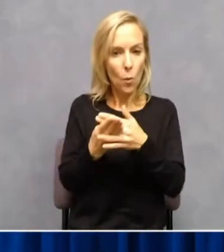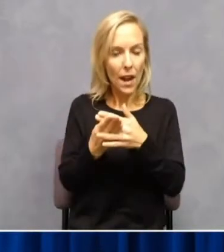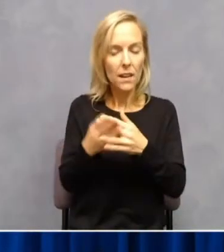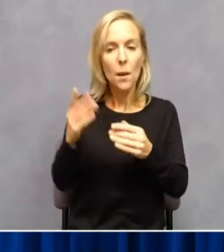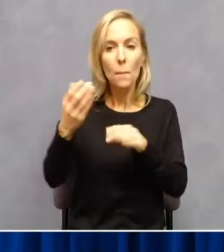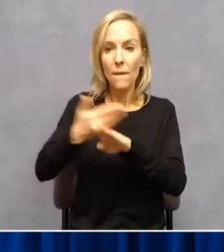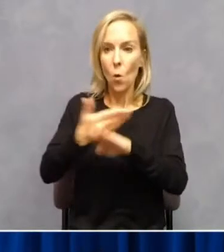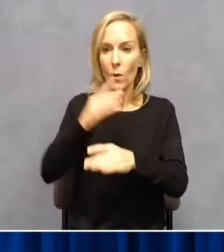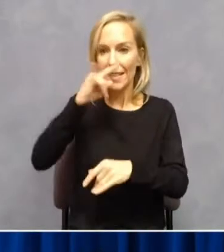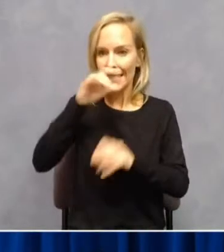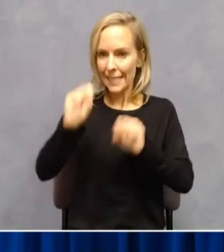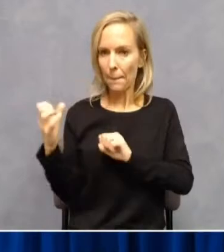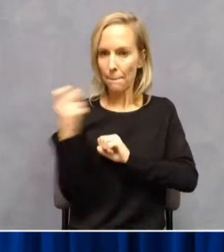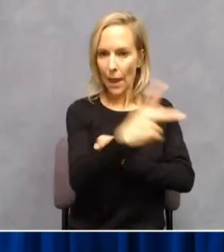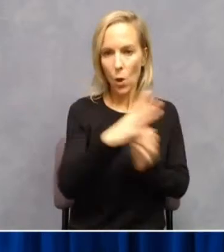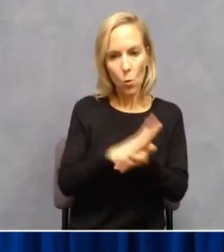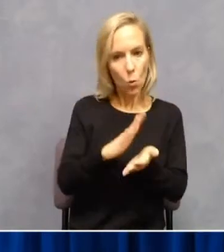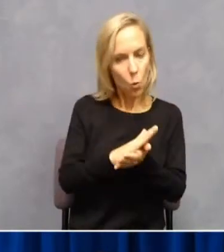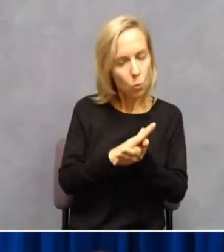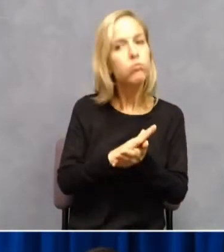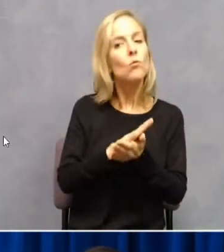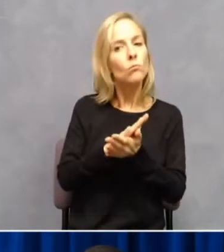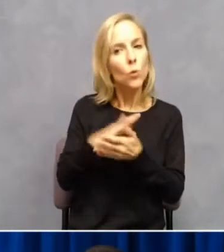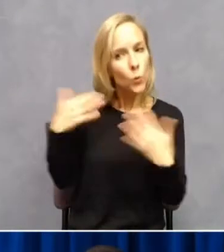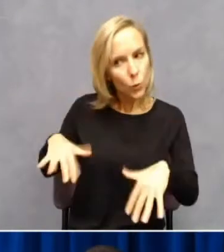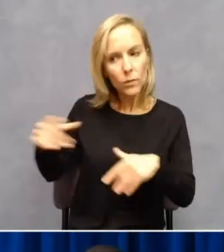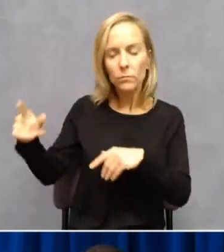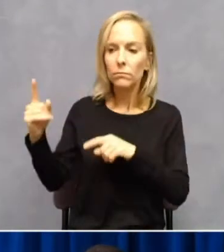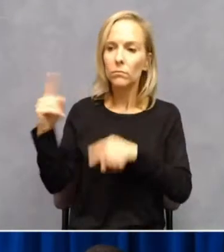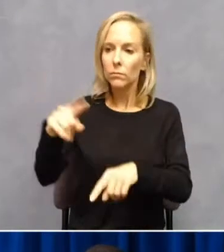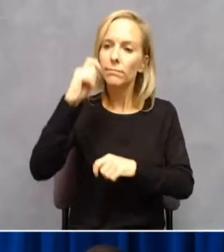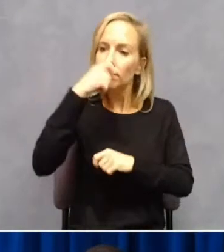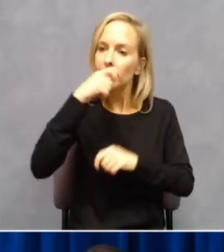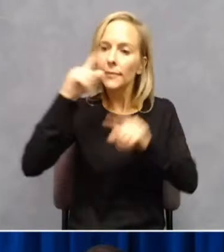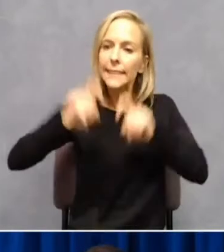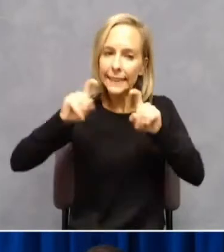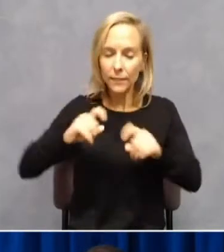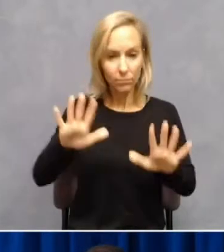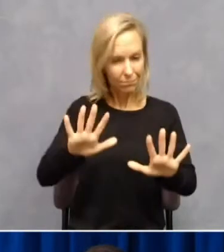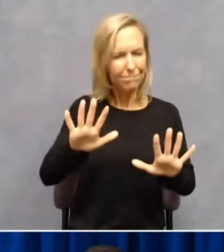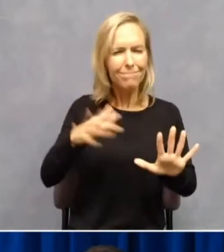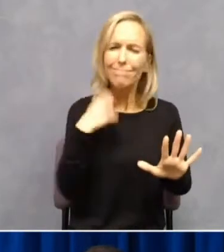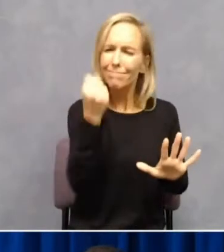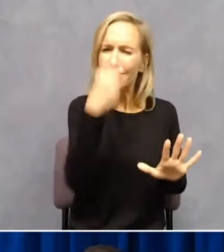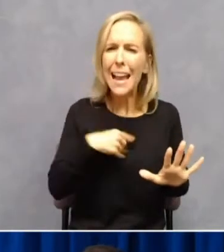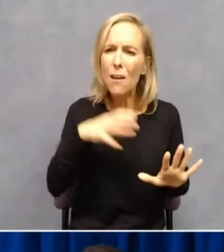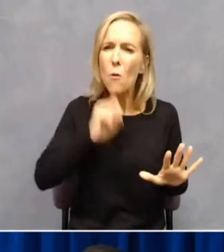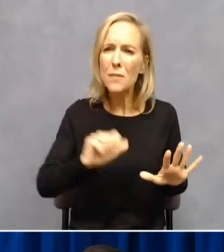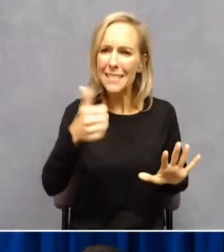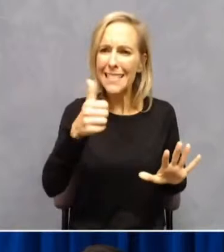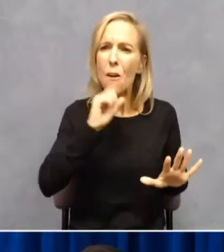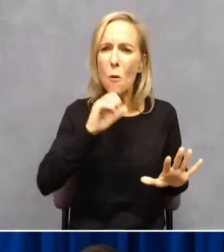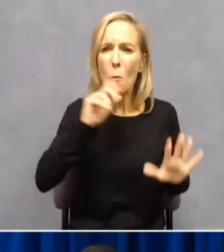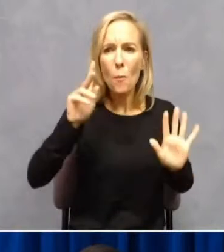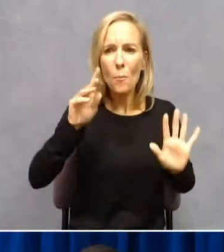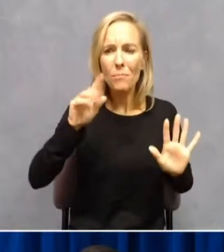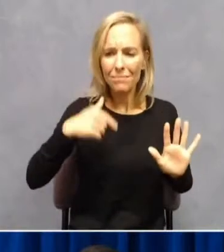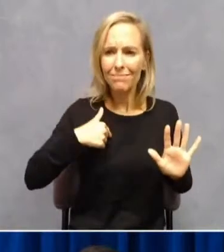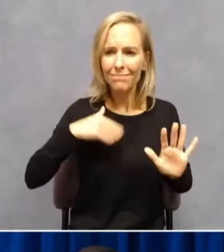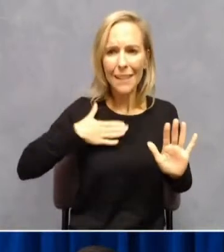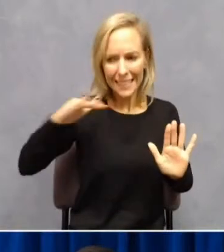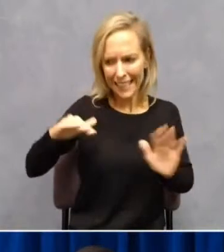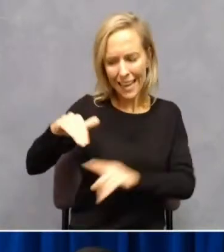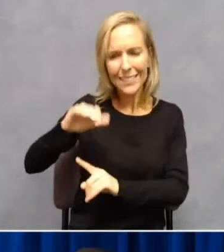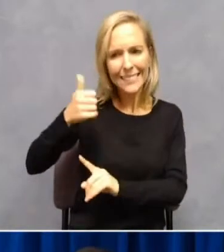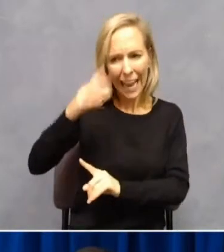doing the responsible thing and getting them tested. Listen, I have a 10-year-old. I know what it's like as they are getting tested.